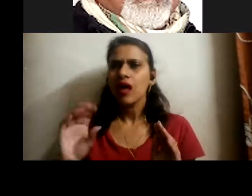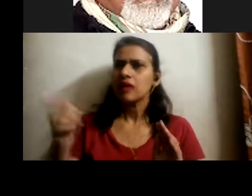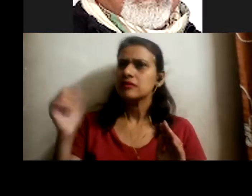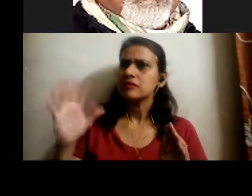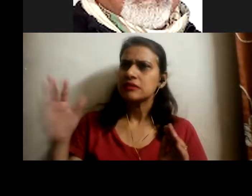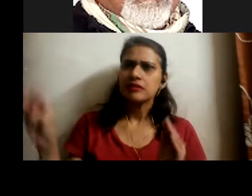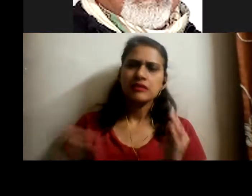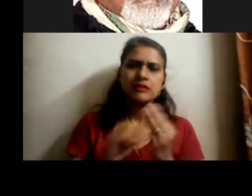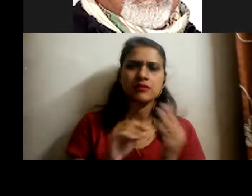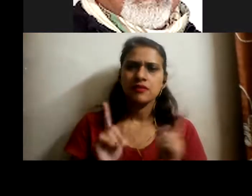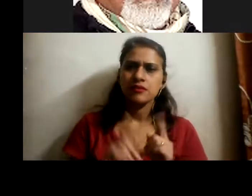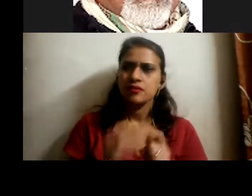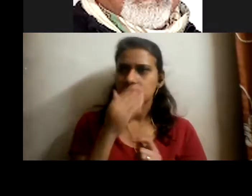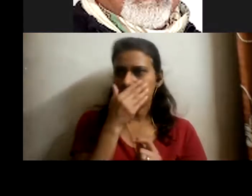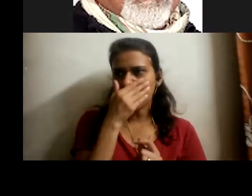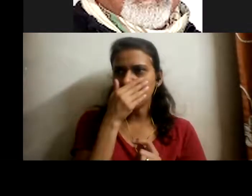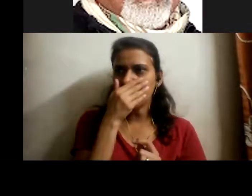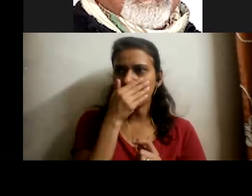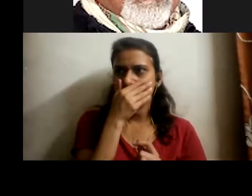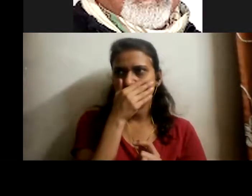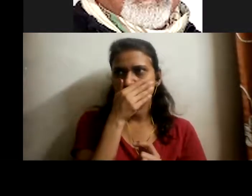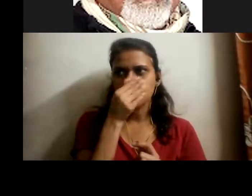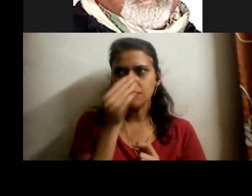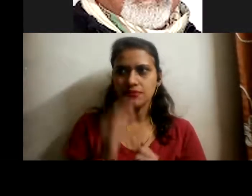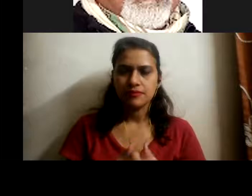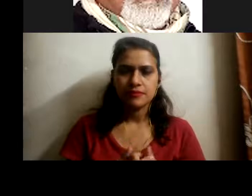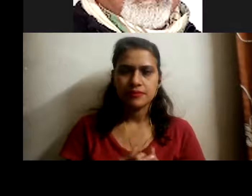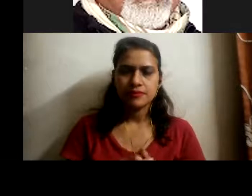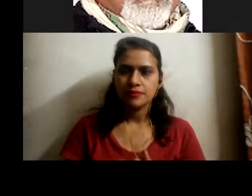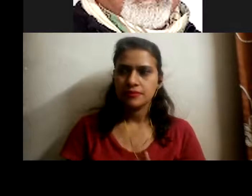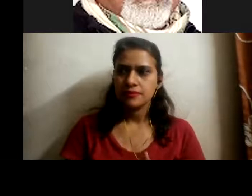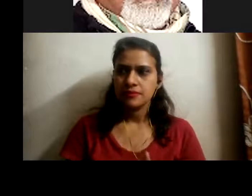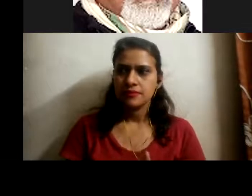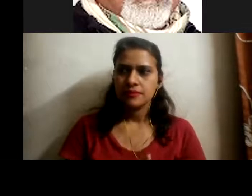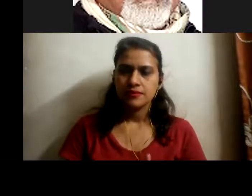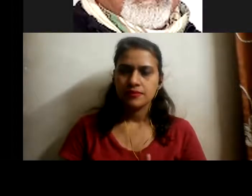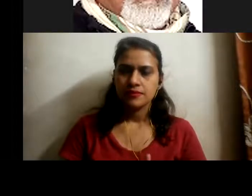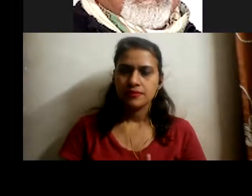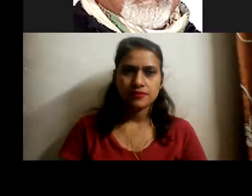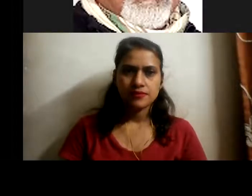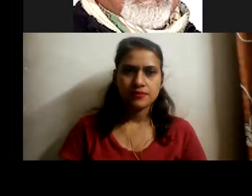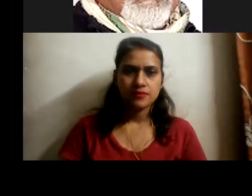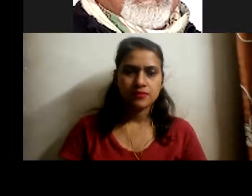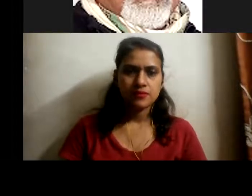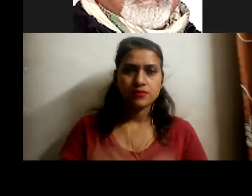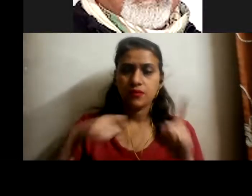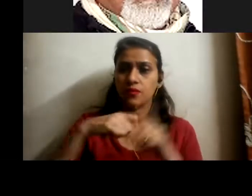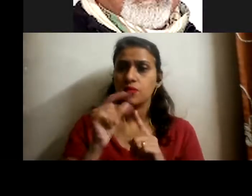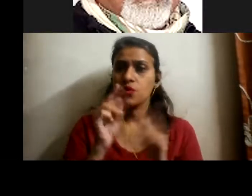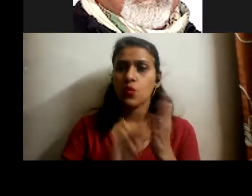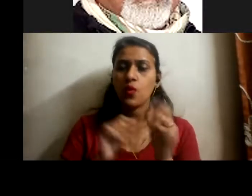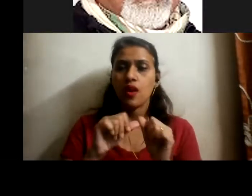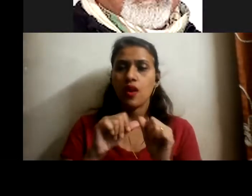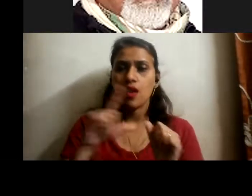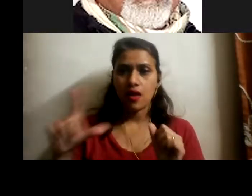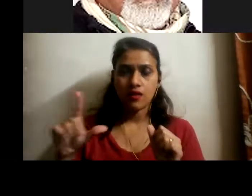contempt of court, stick to contempt of court. Do not dwell more into Kunal Kamra's, let's say, something